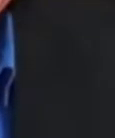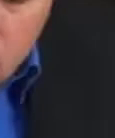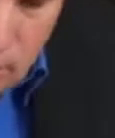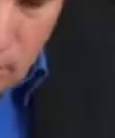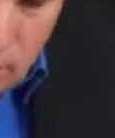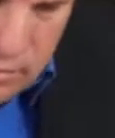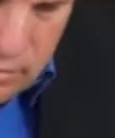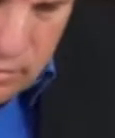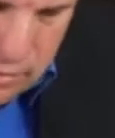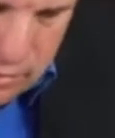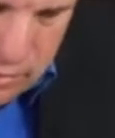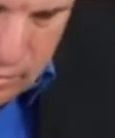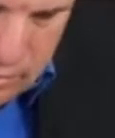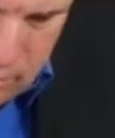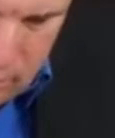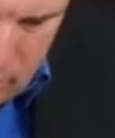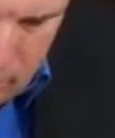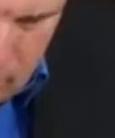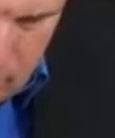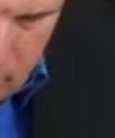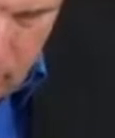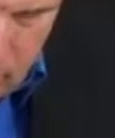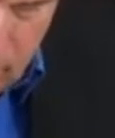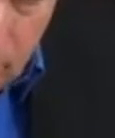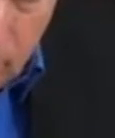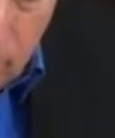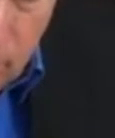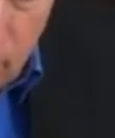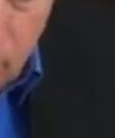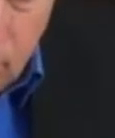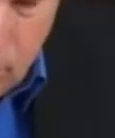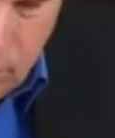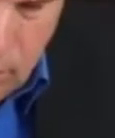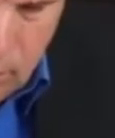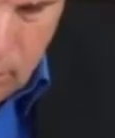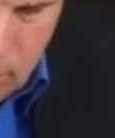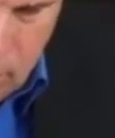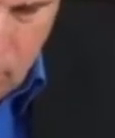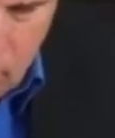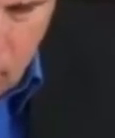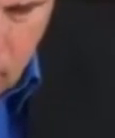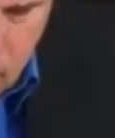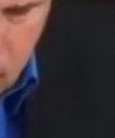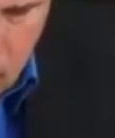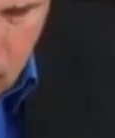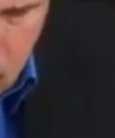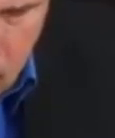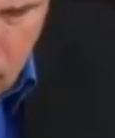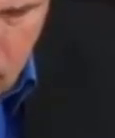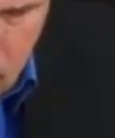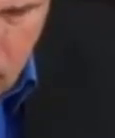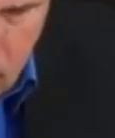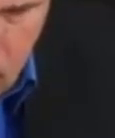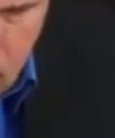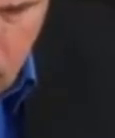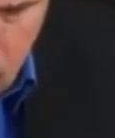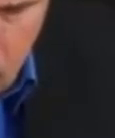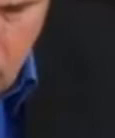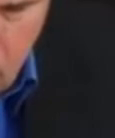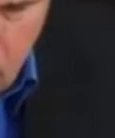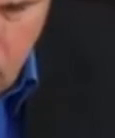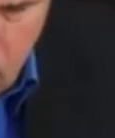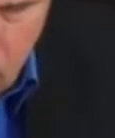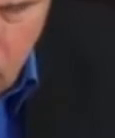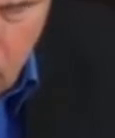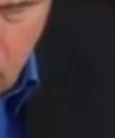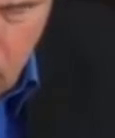in the presence of a great president. And then he says that the people can see